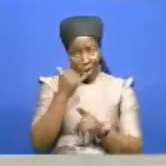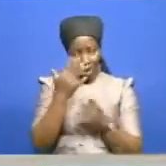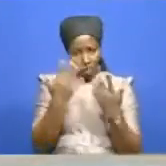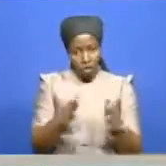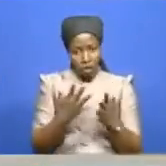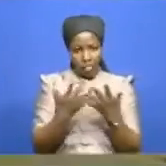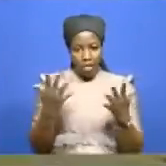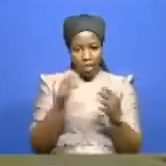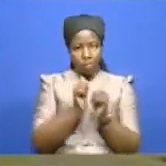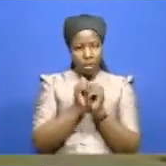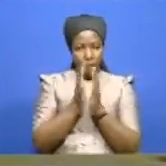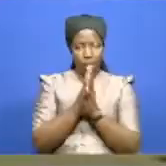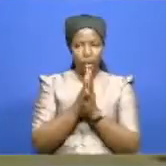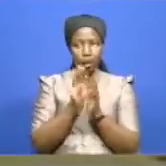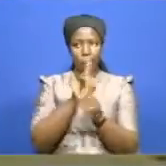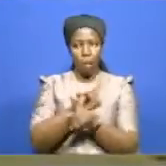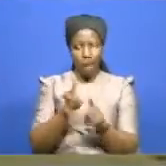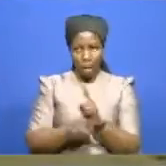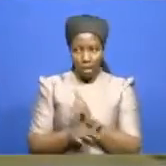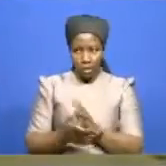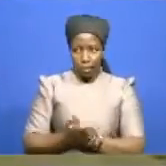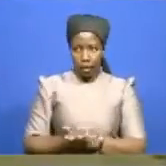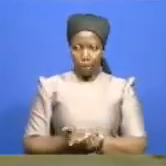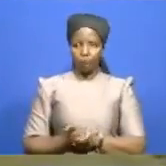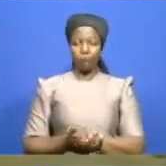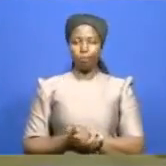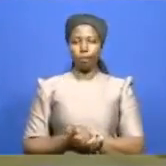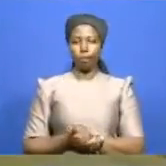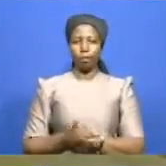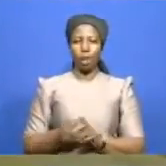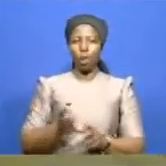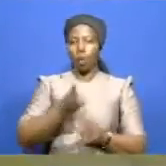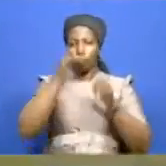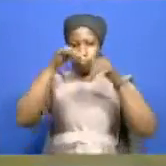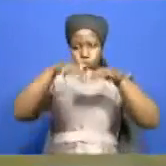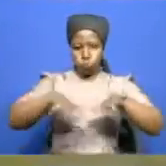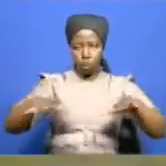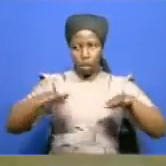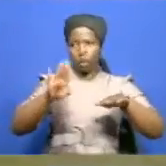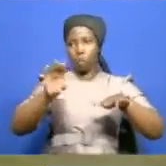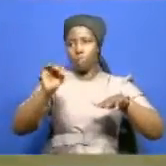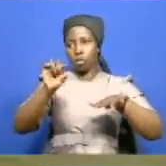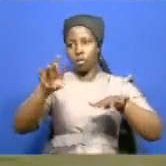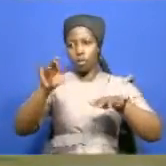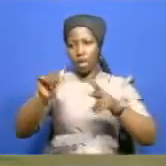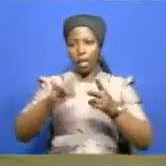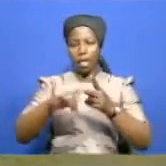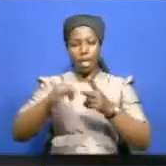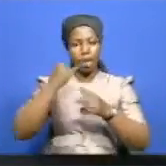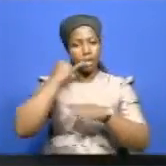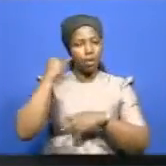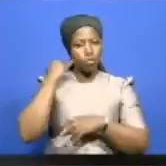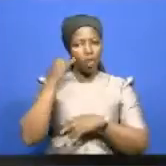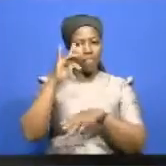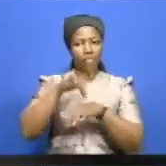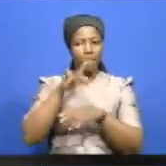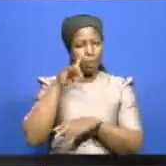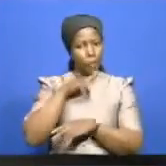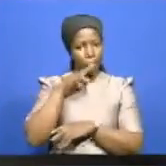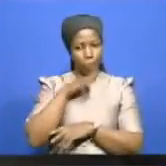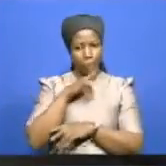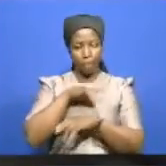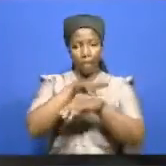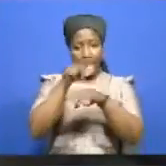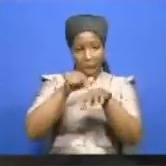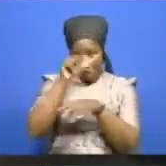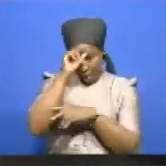Lake Bogoria, Lake Nakuru are among five water bodies affected by flooding in a phenomenon yet to be discovered. The national